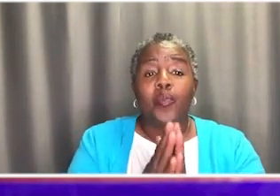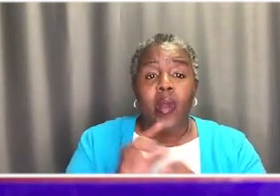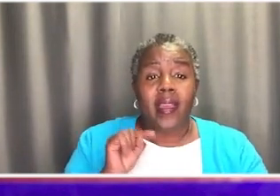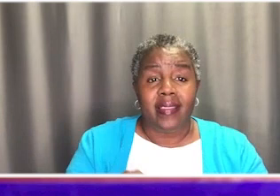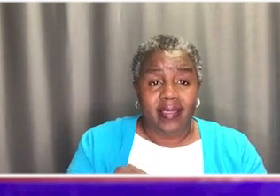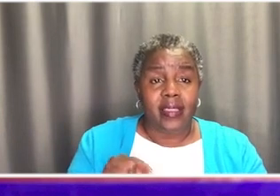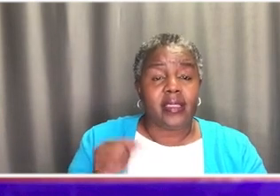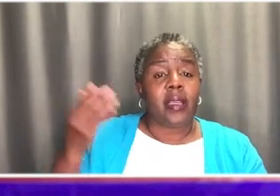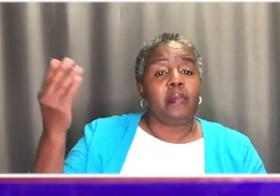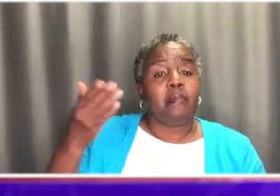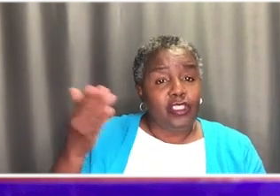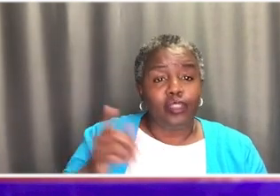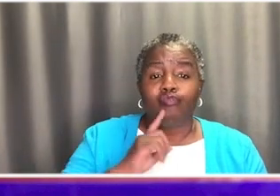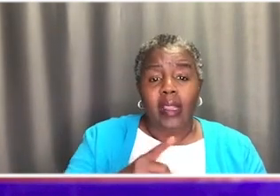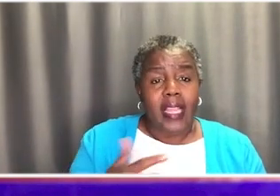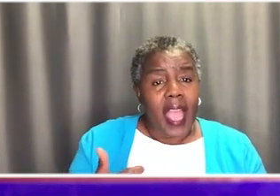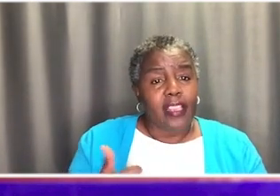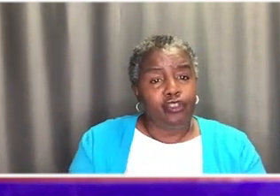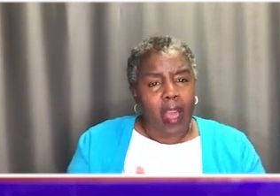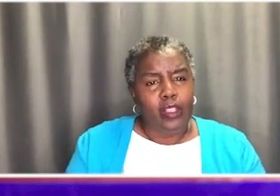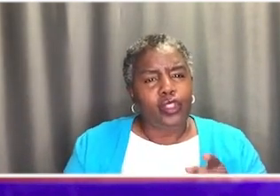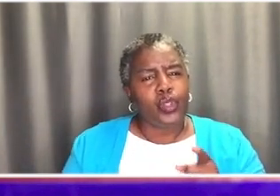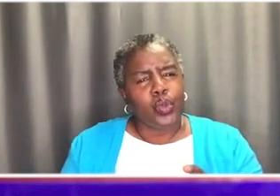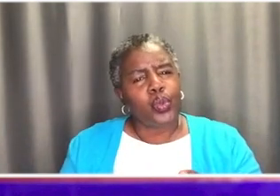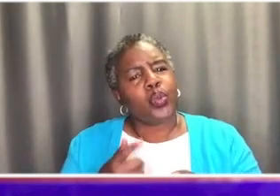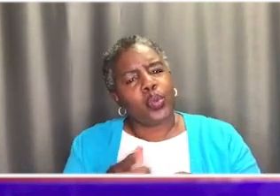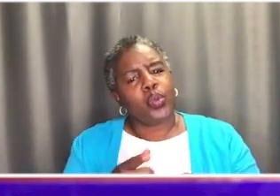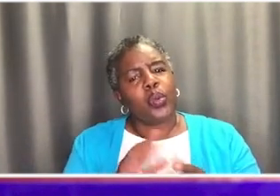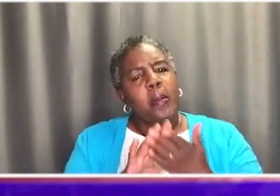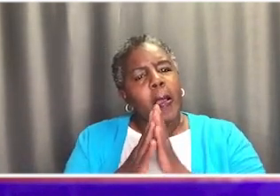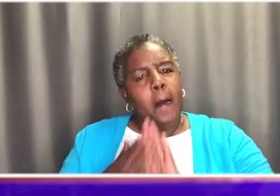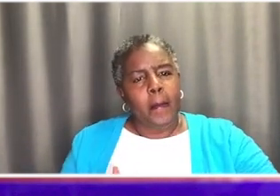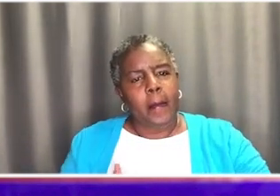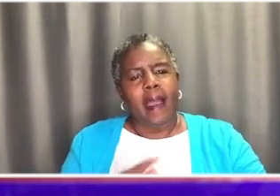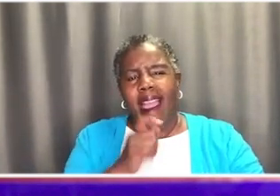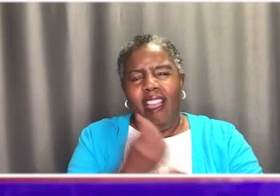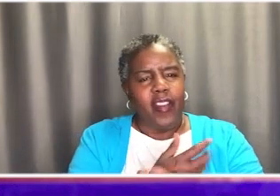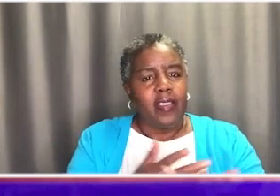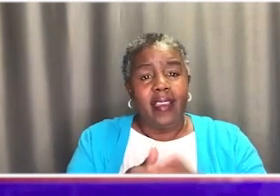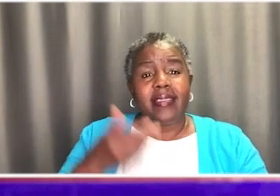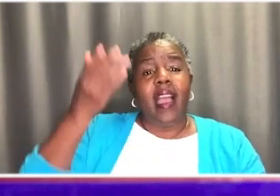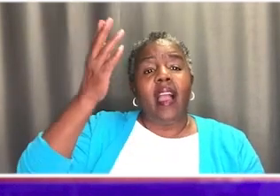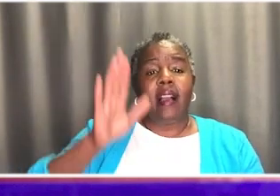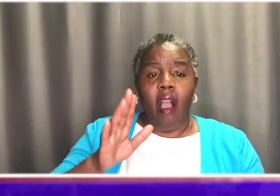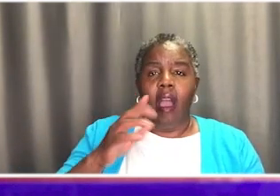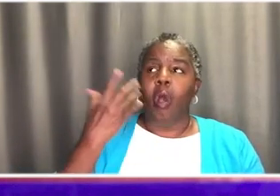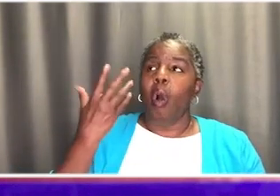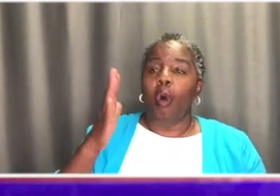message challenges you to be who God already